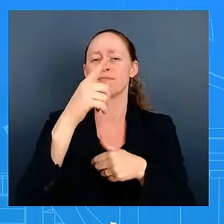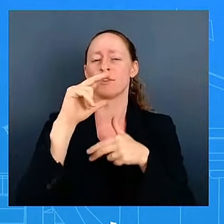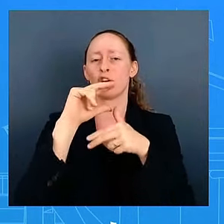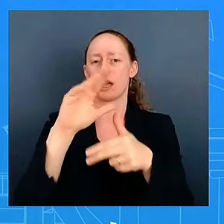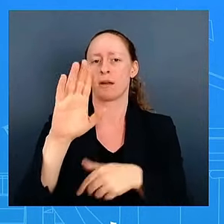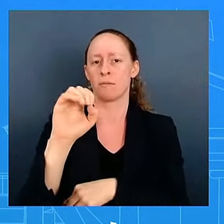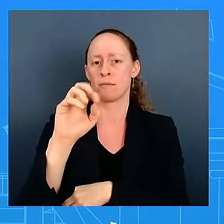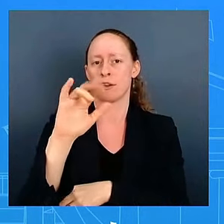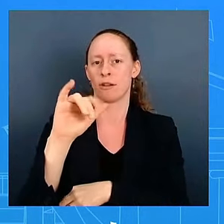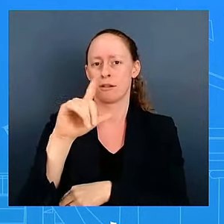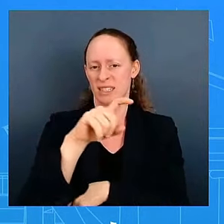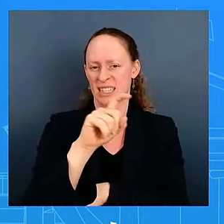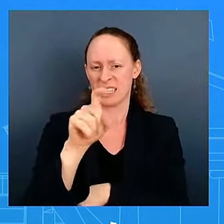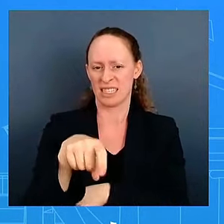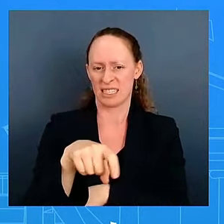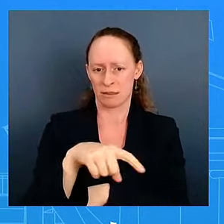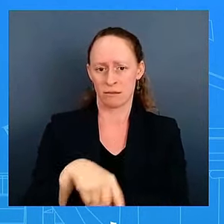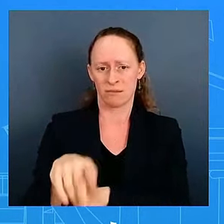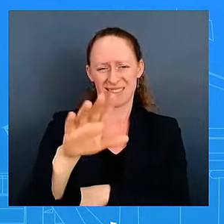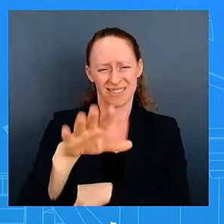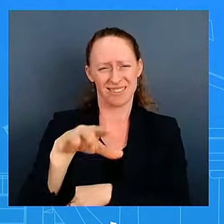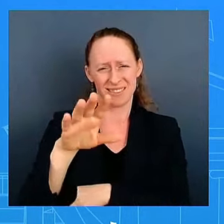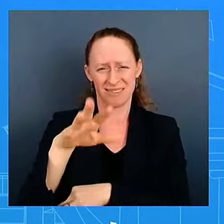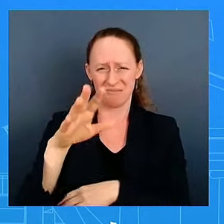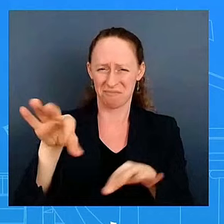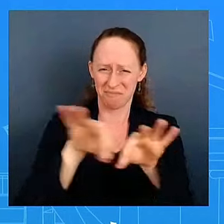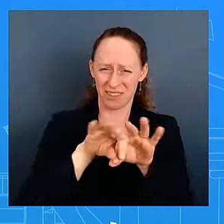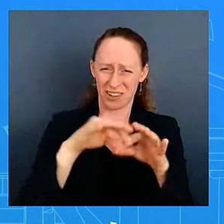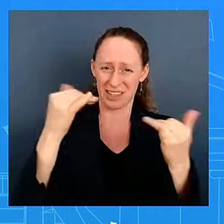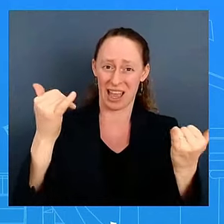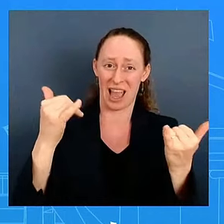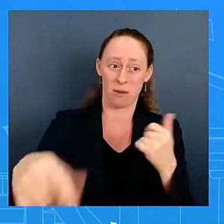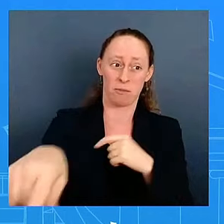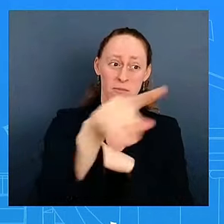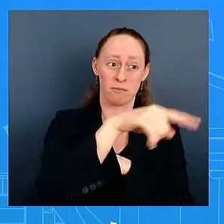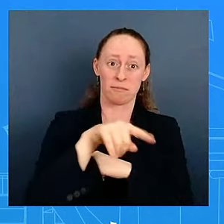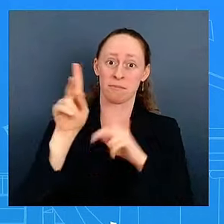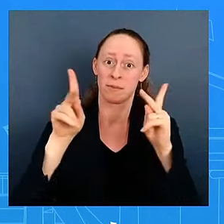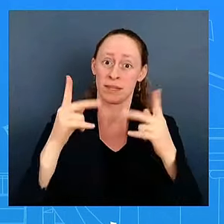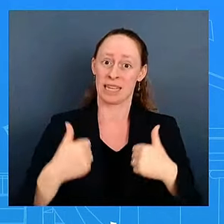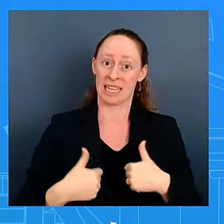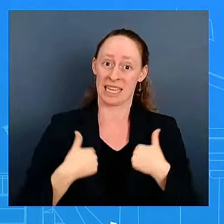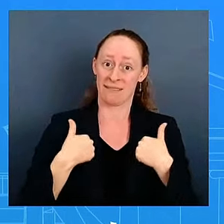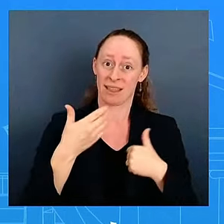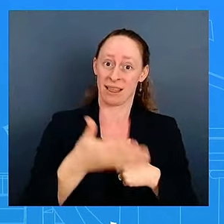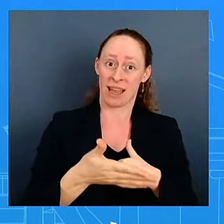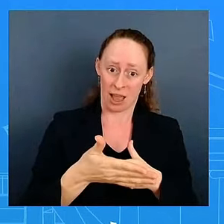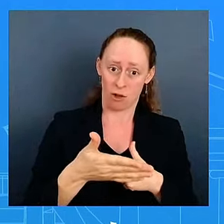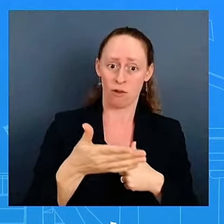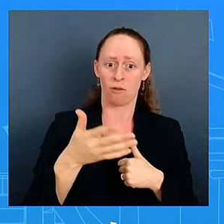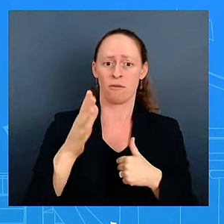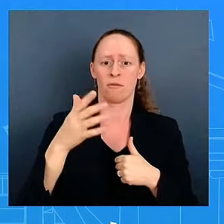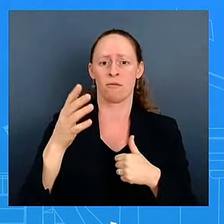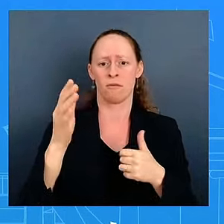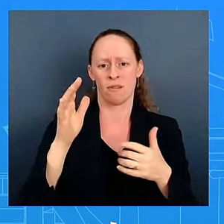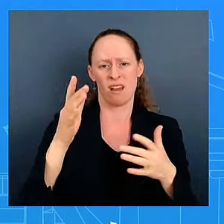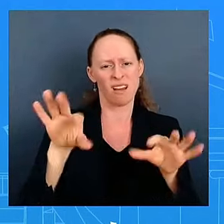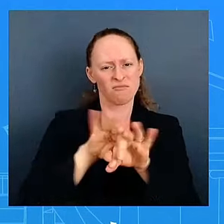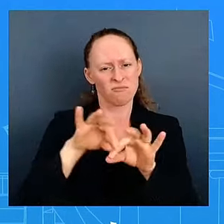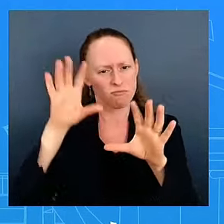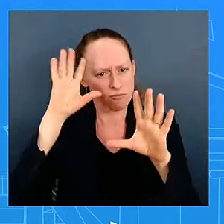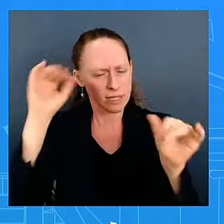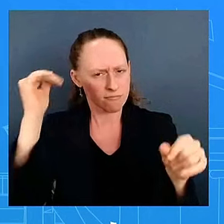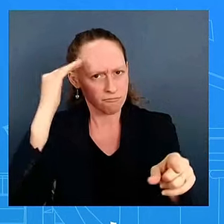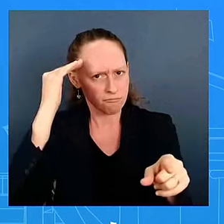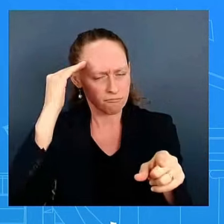that before I came out here, I had all of this information. So the president spoke with Houston Mayor Whitmire and